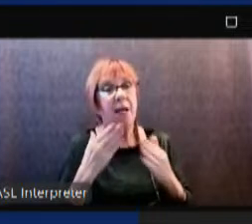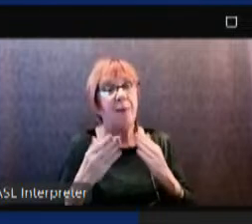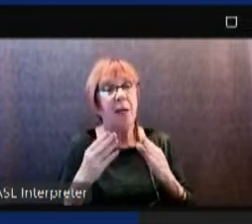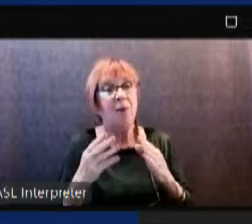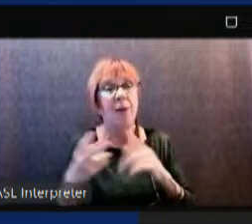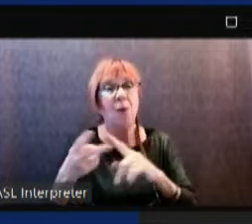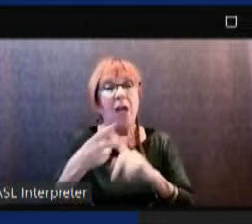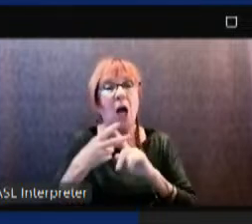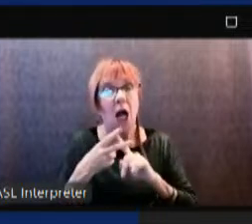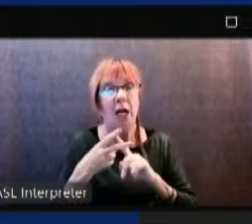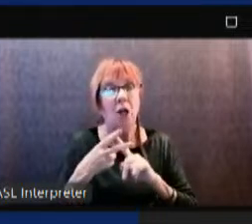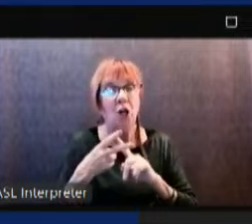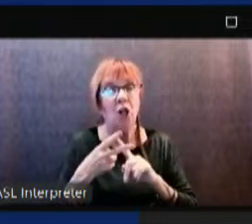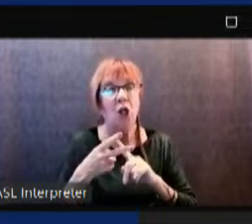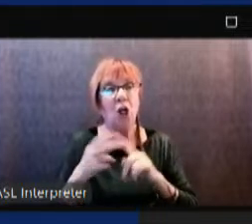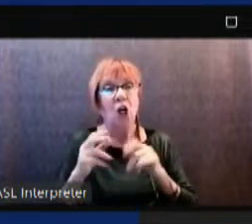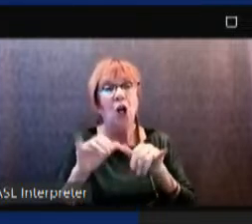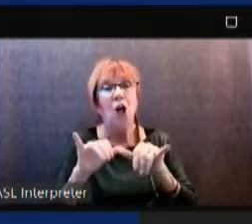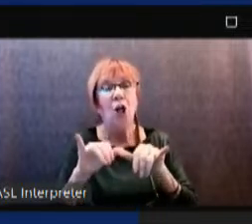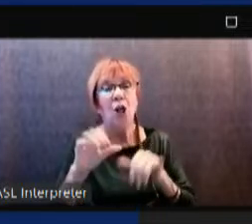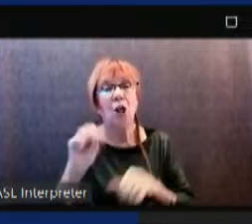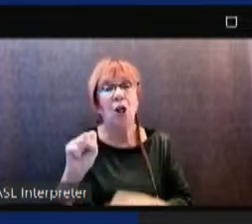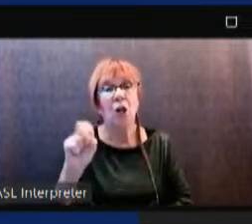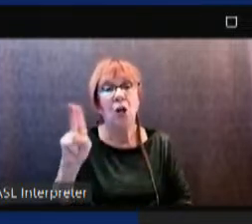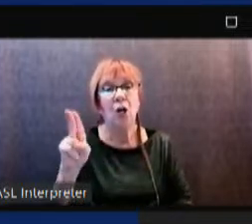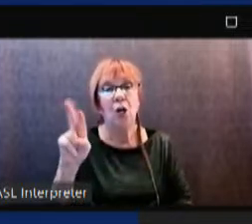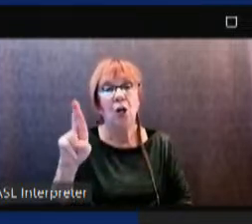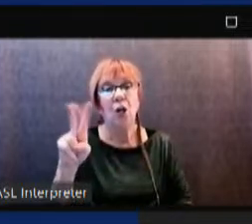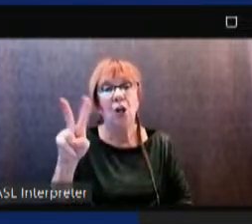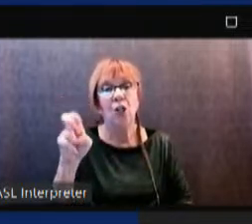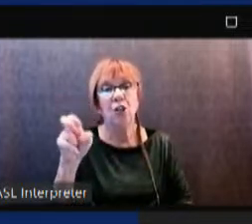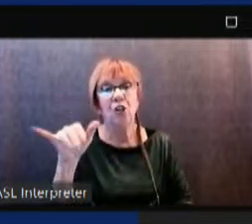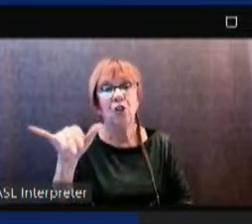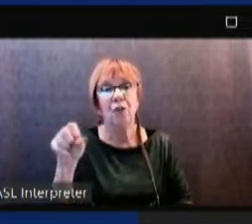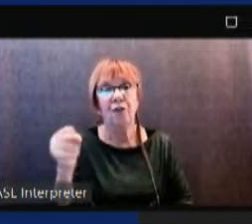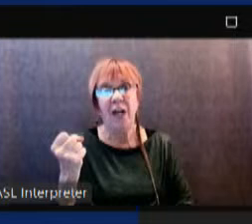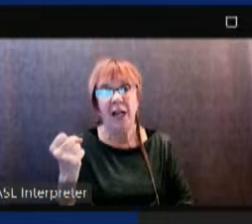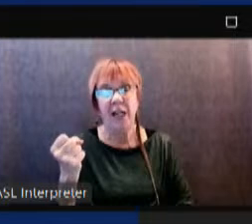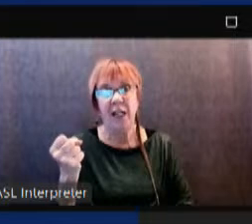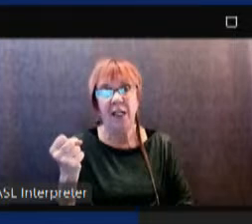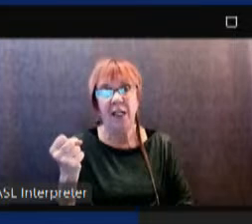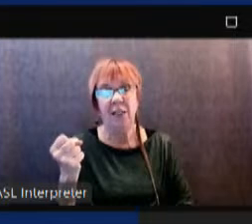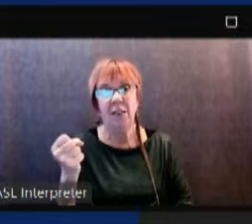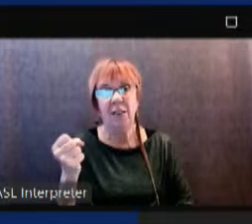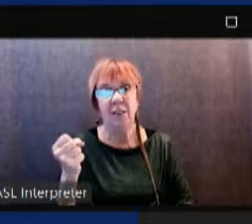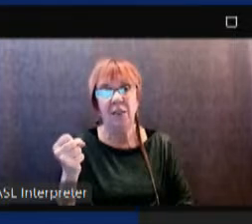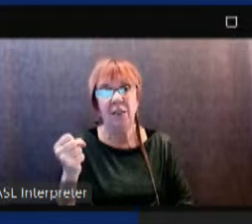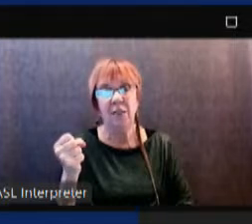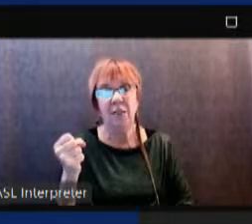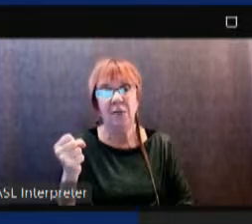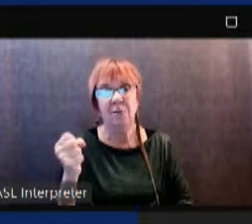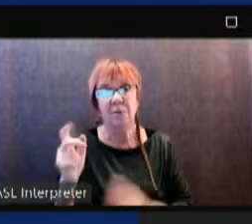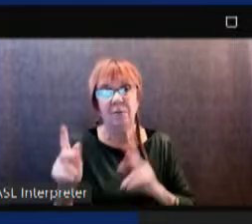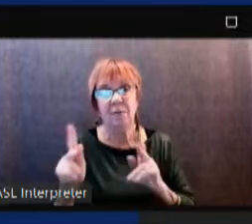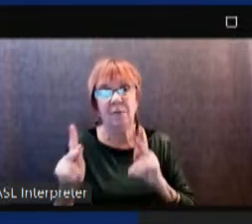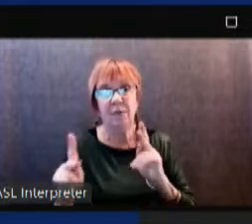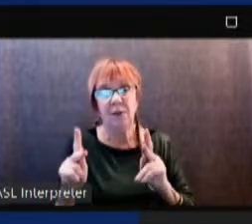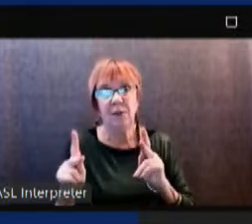provide surveys and boundary markers for all affected properties. Are there any updates on this effort?